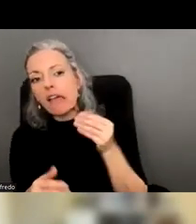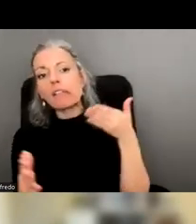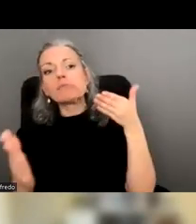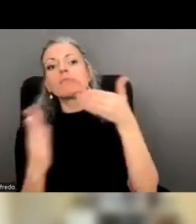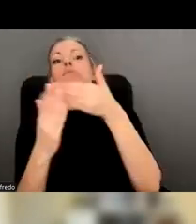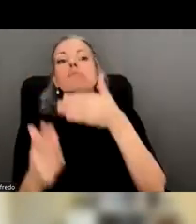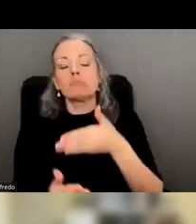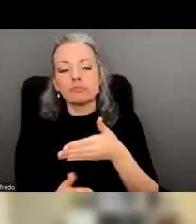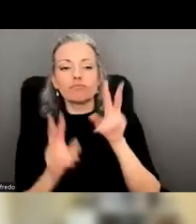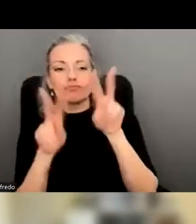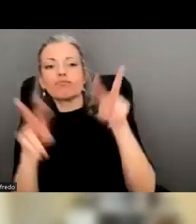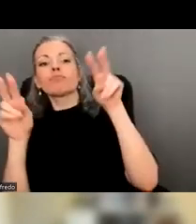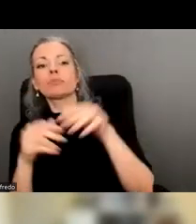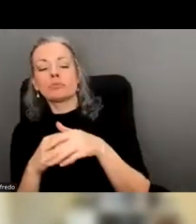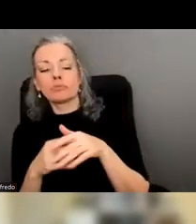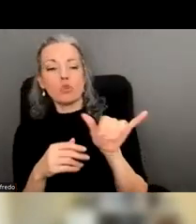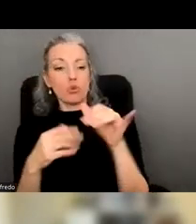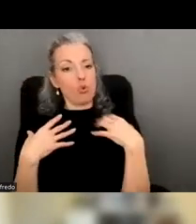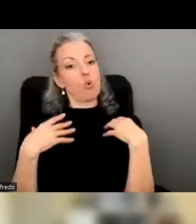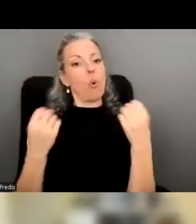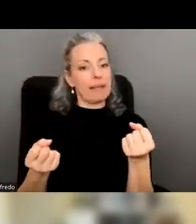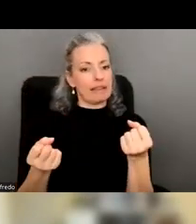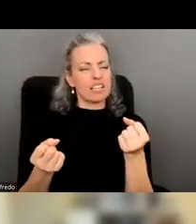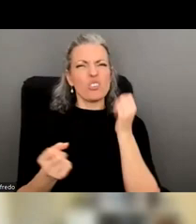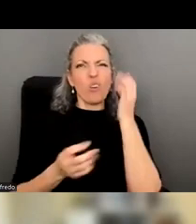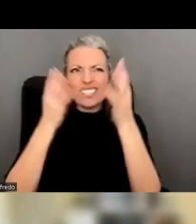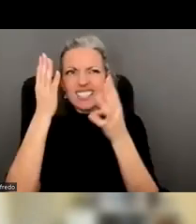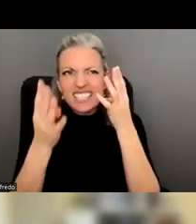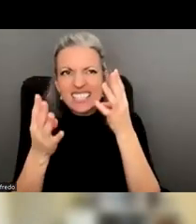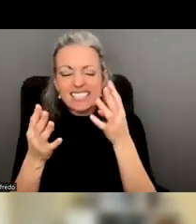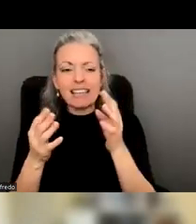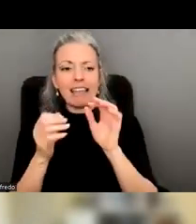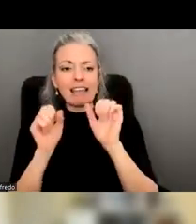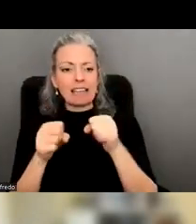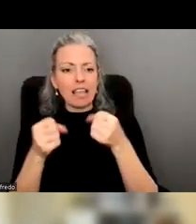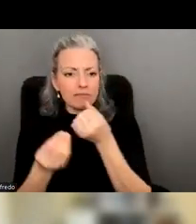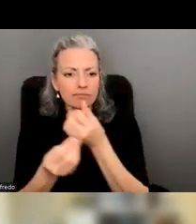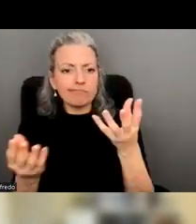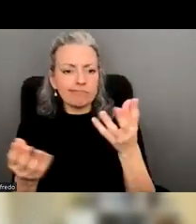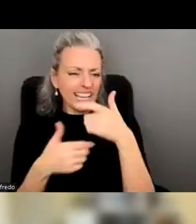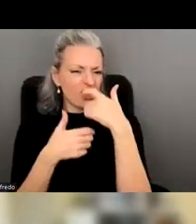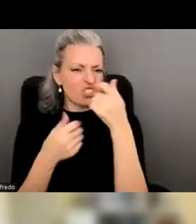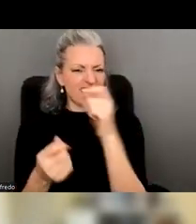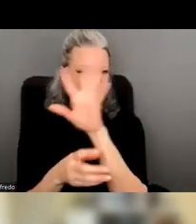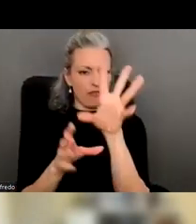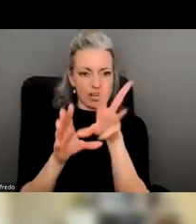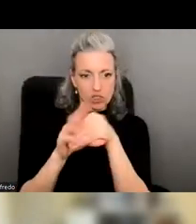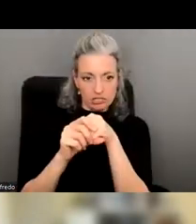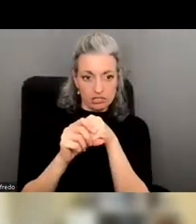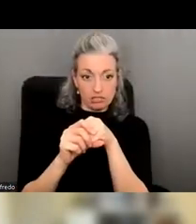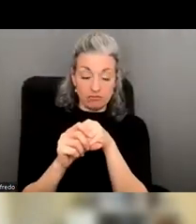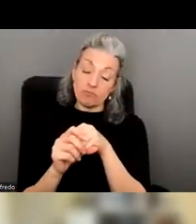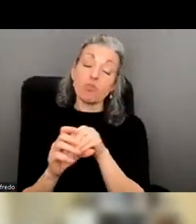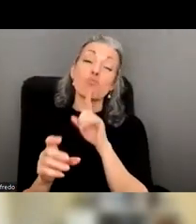as well as coping, and all sorts of strategies that may inform really interesting and creative interventions and needed interventions